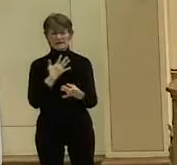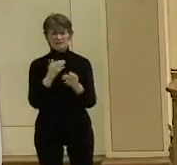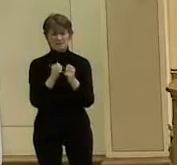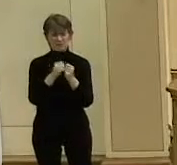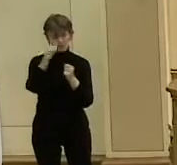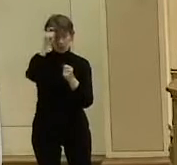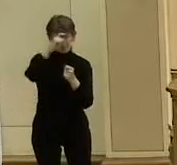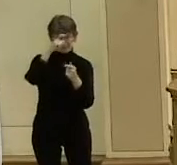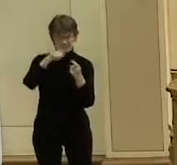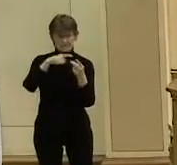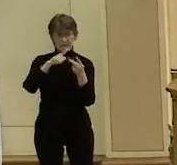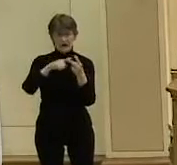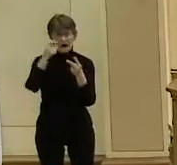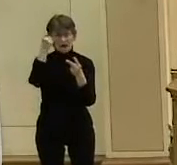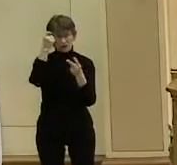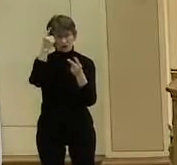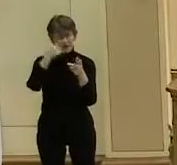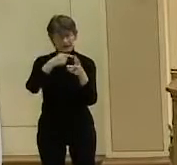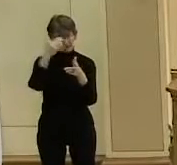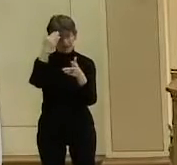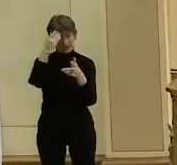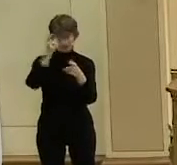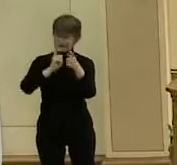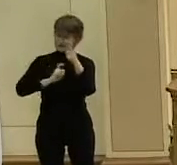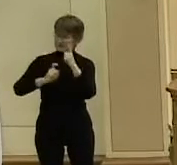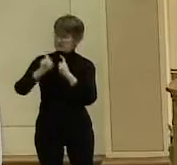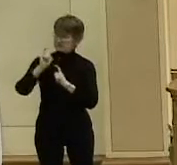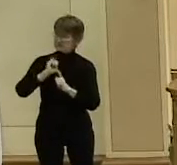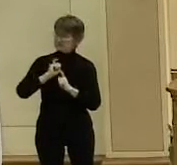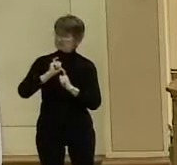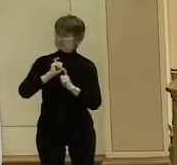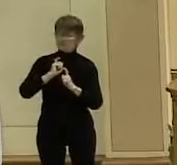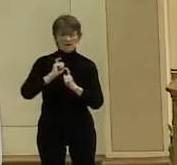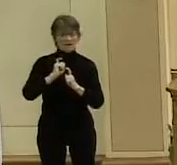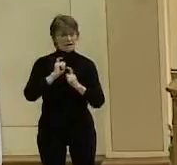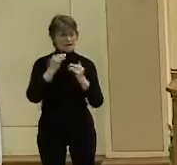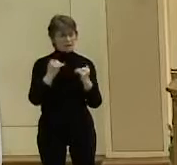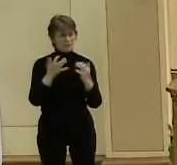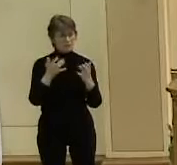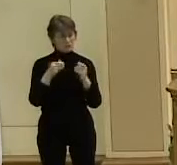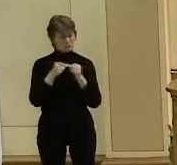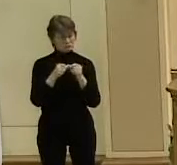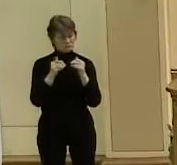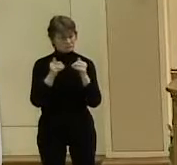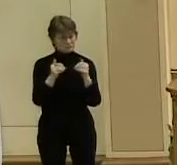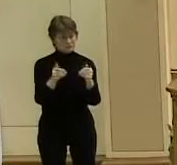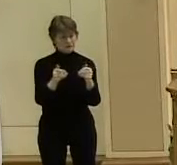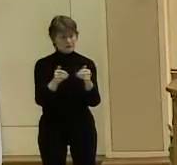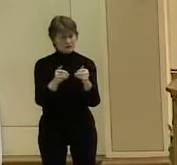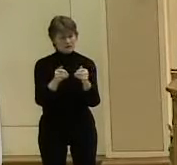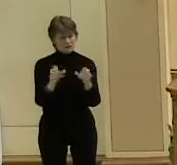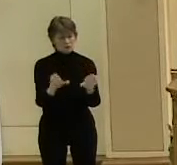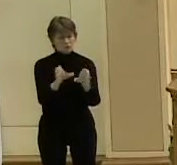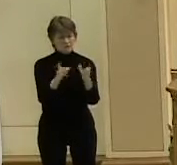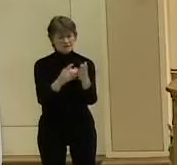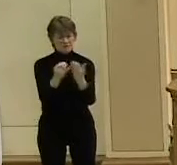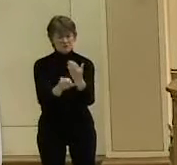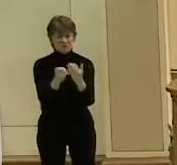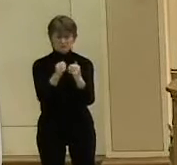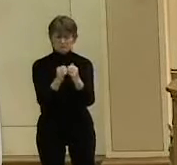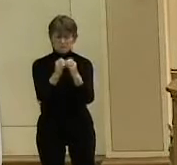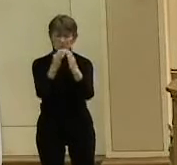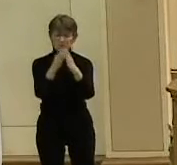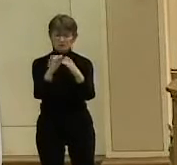of wisdom, understanding, and knowledge as we move forward with our parish faith in our future